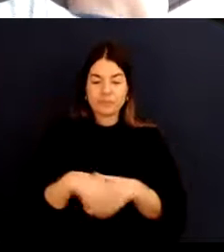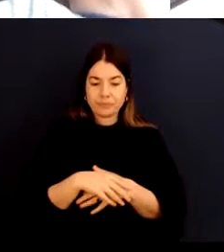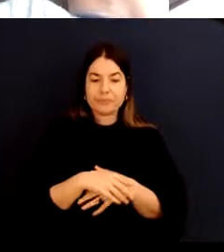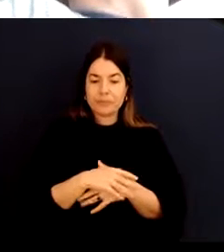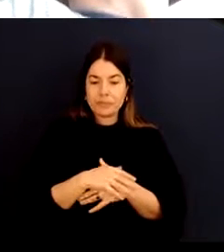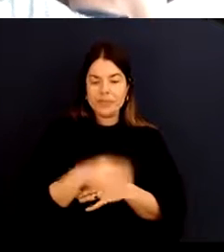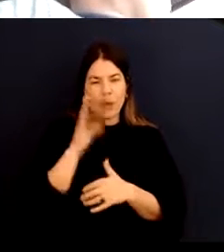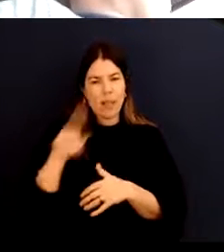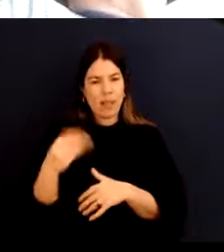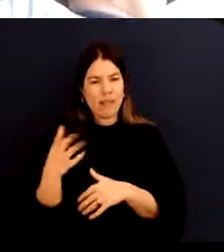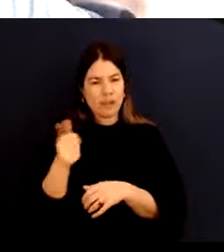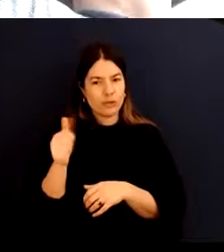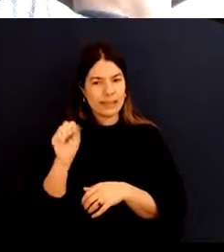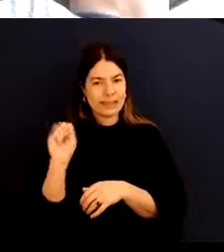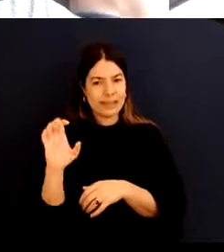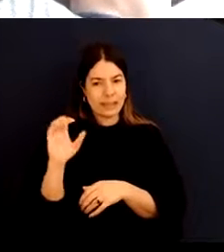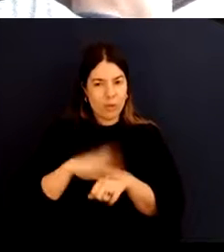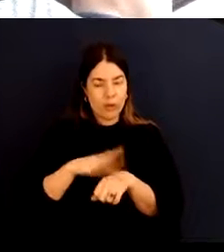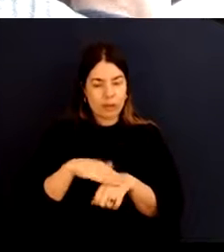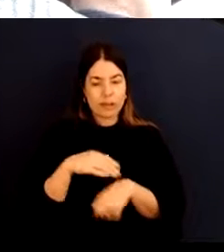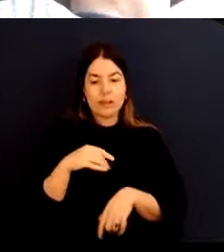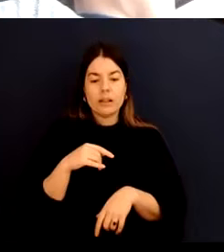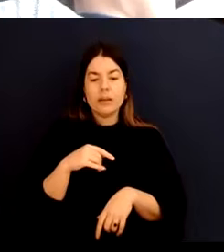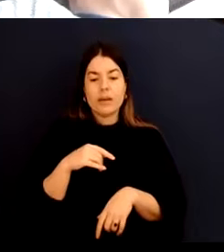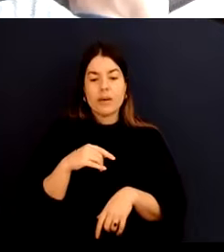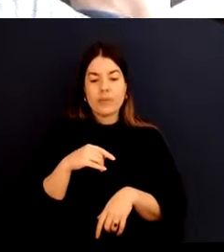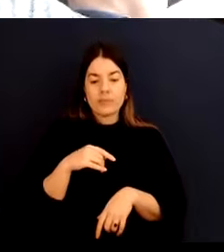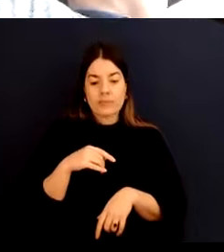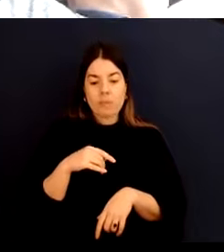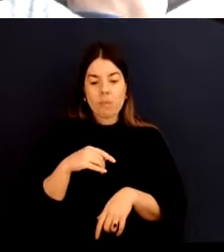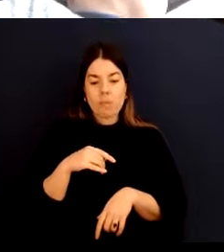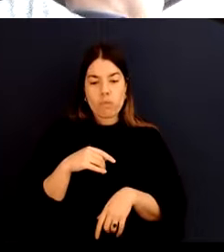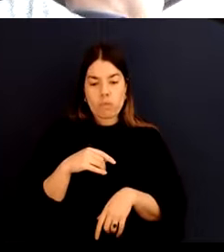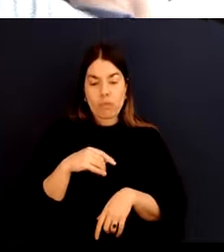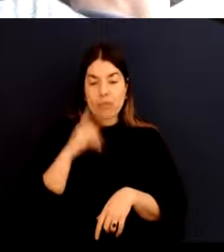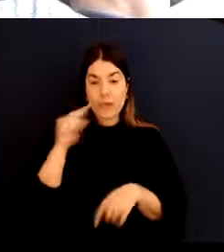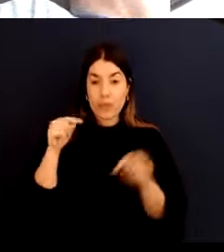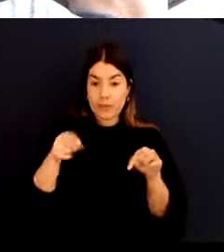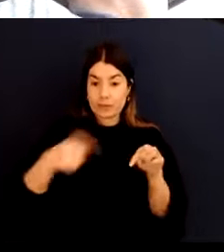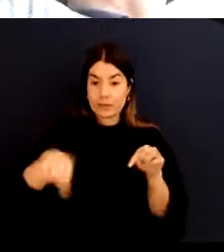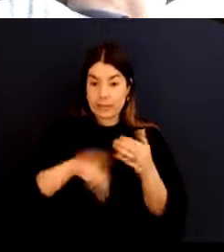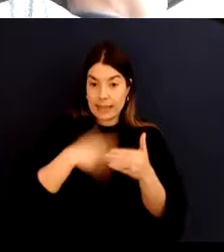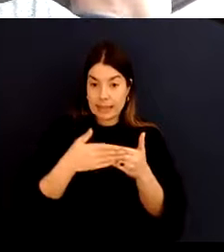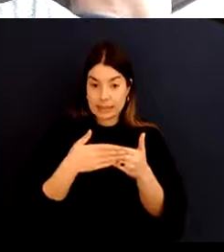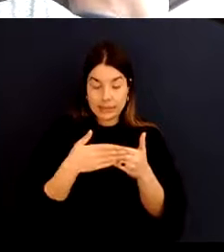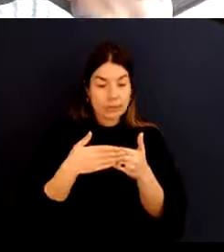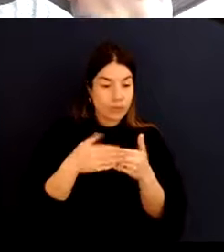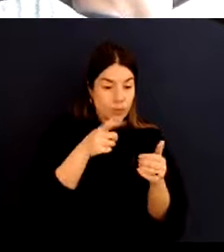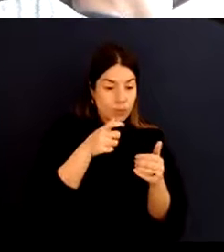We'll do something more fair. And in this go round, the first